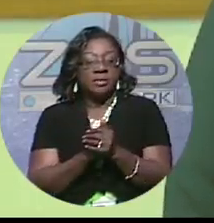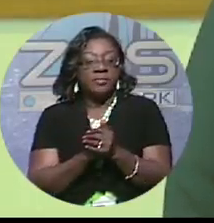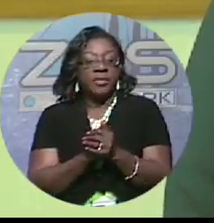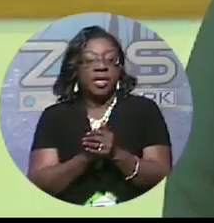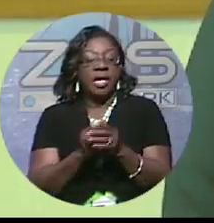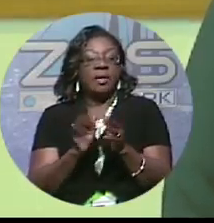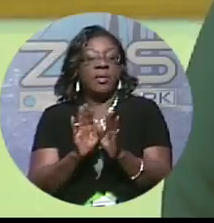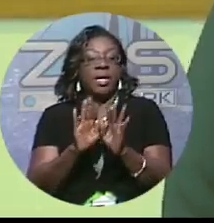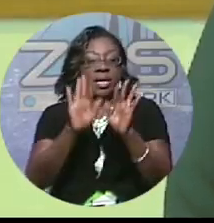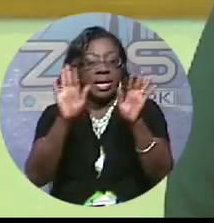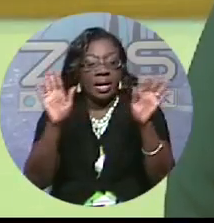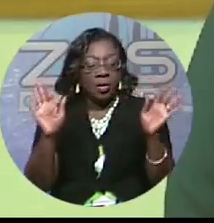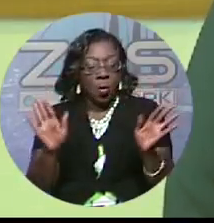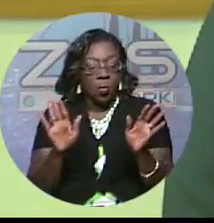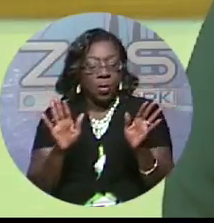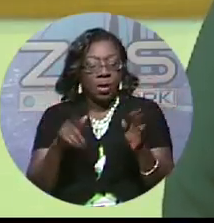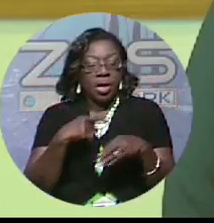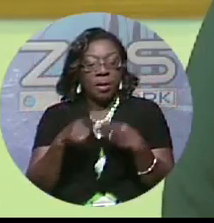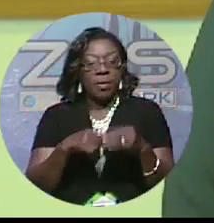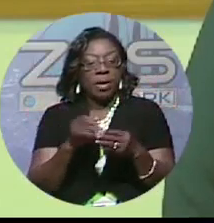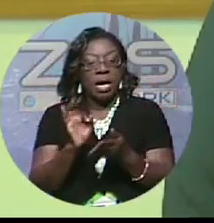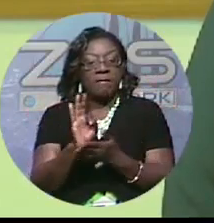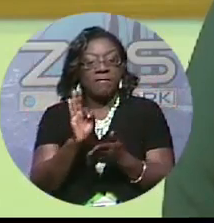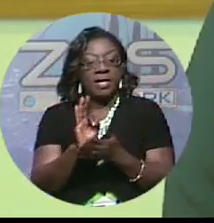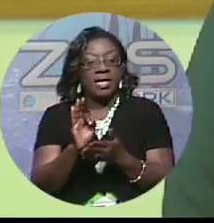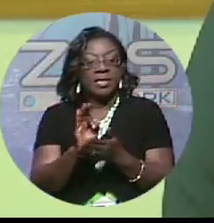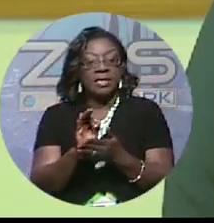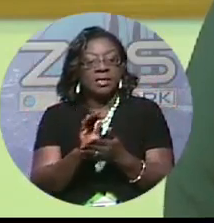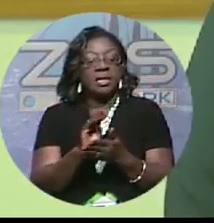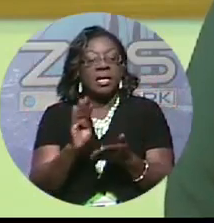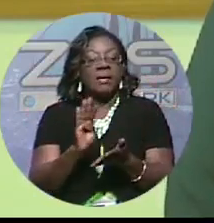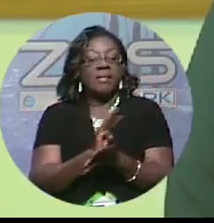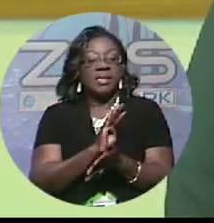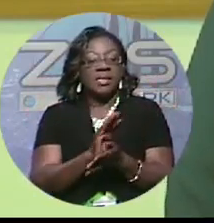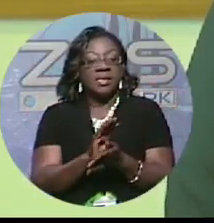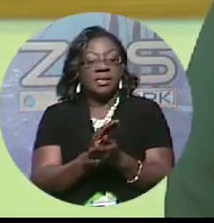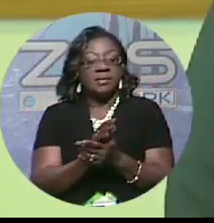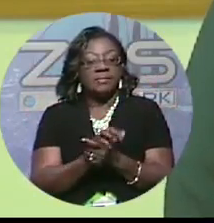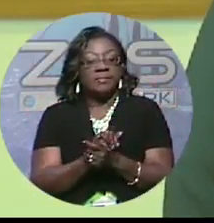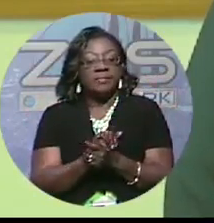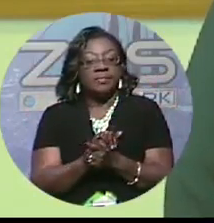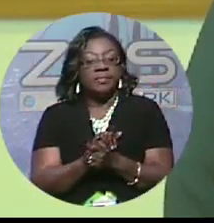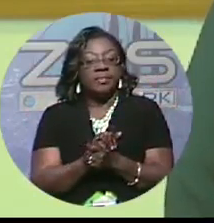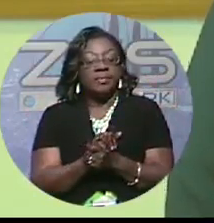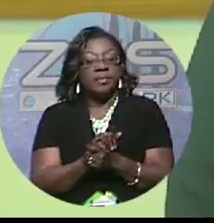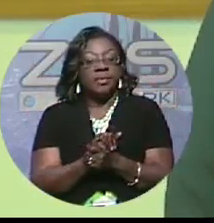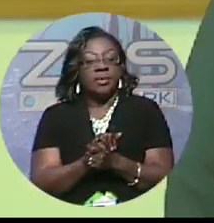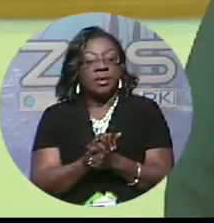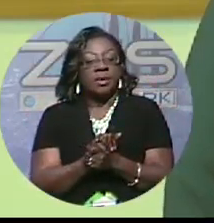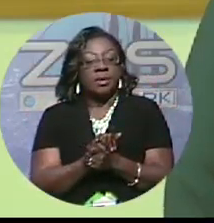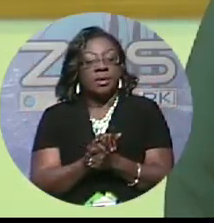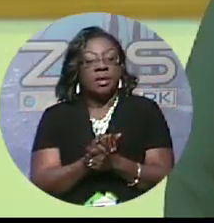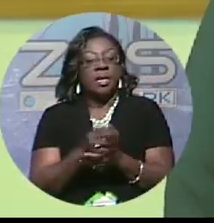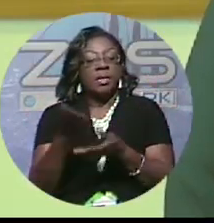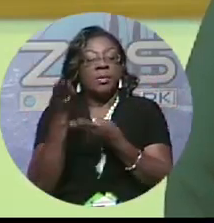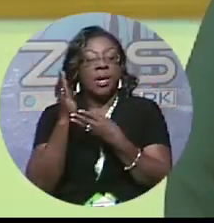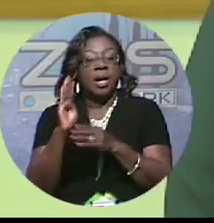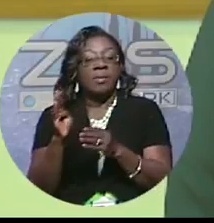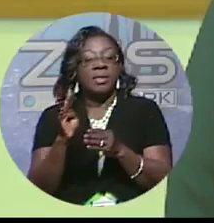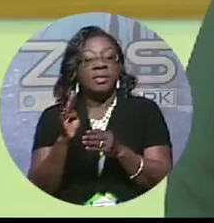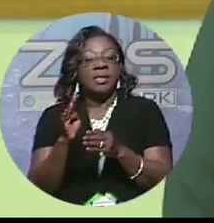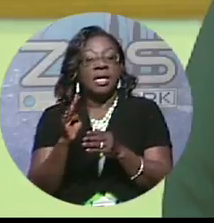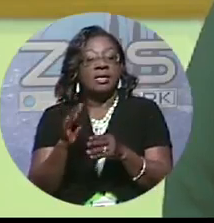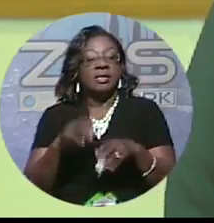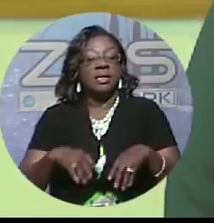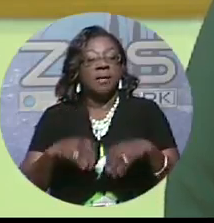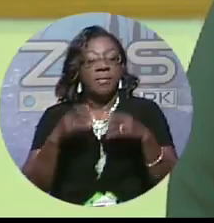and Exchange of Information for Tax Purposes. Further, the Bahamas has committed